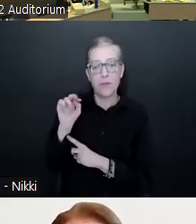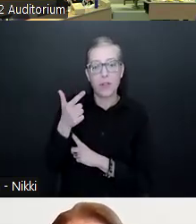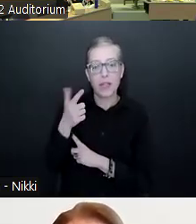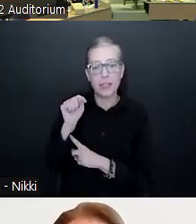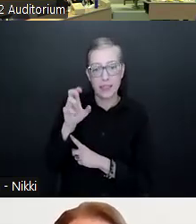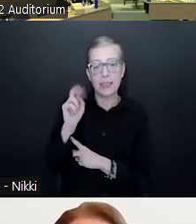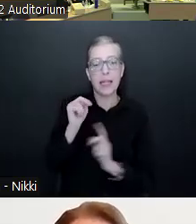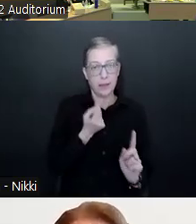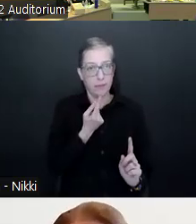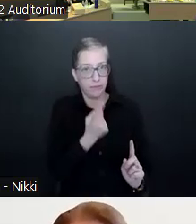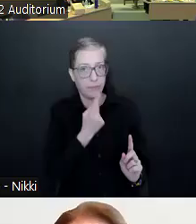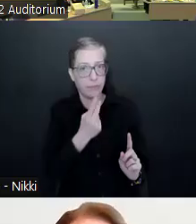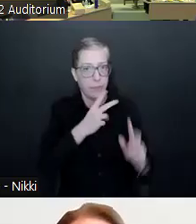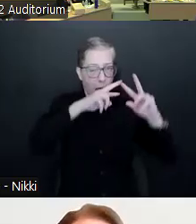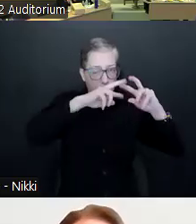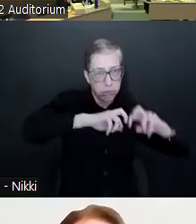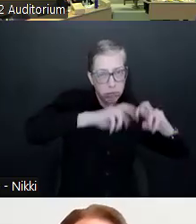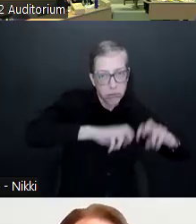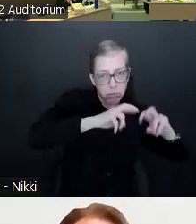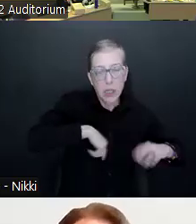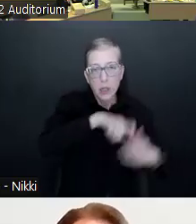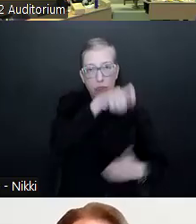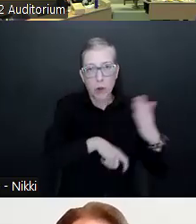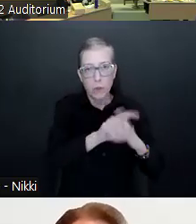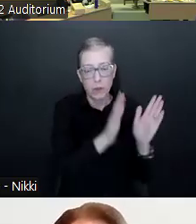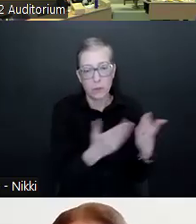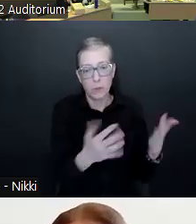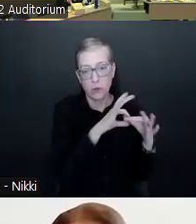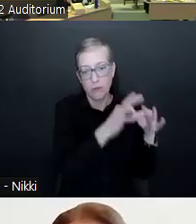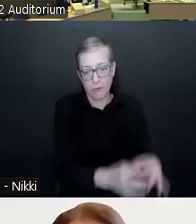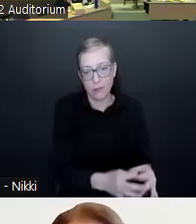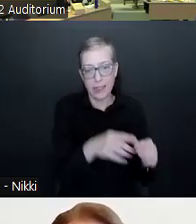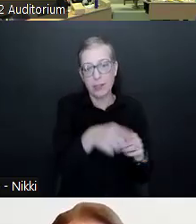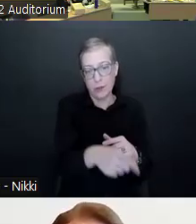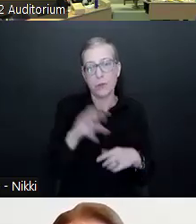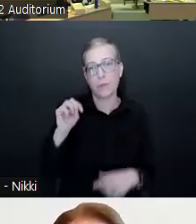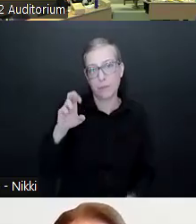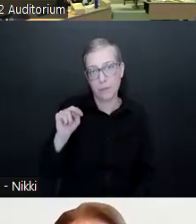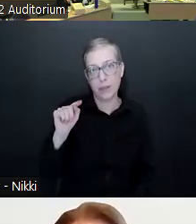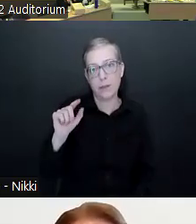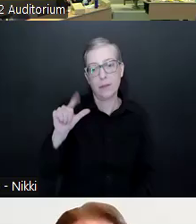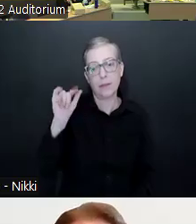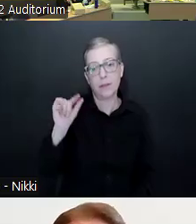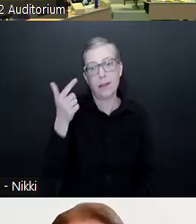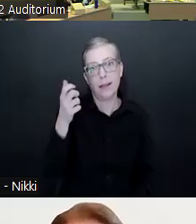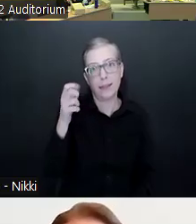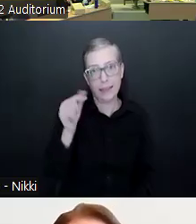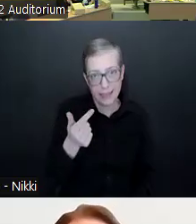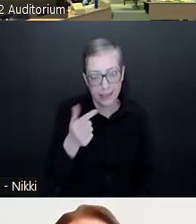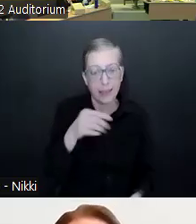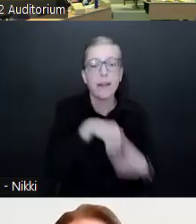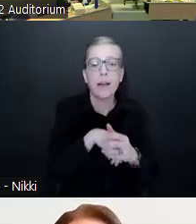book, Mentalizing in Psychotherapy. And one of the important messages that we tried to communicate in this